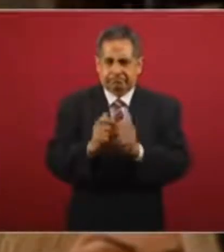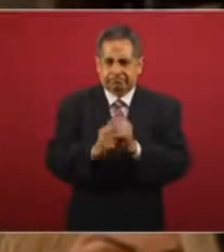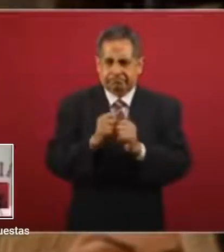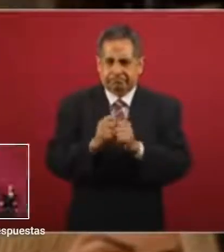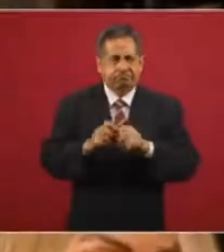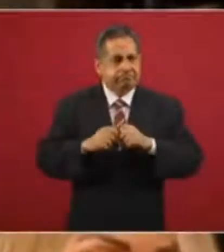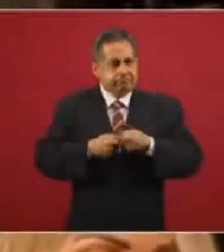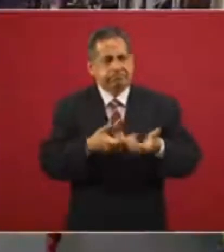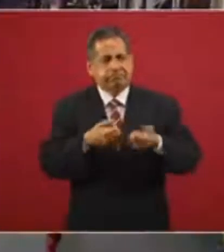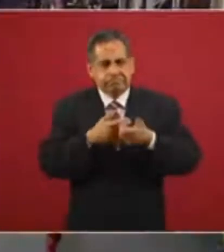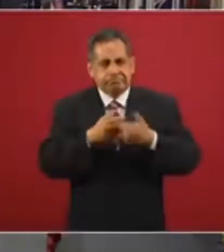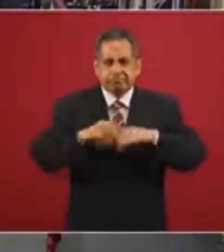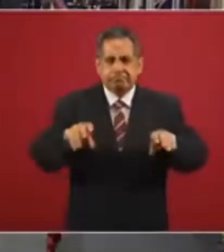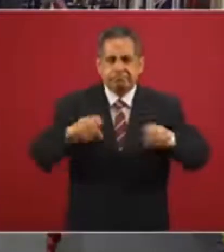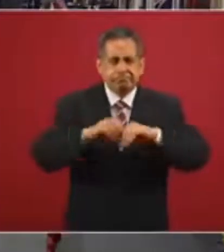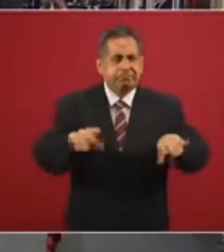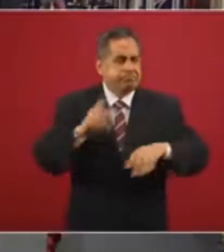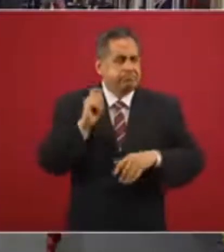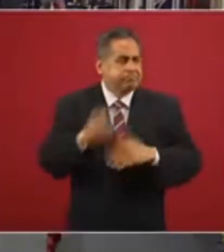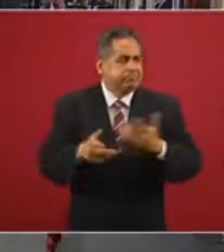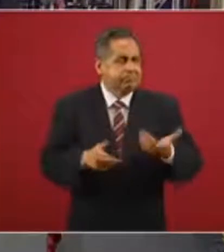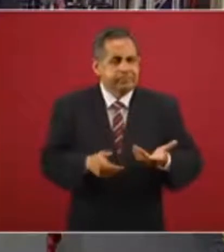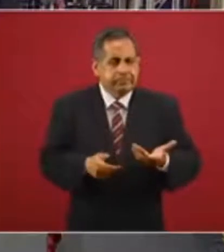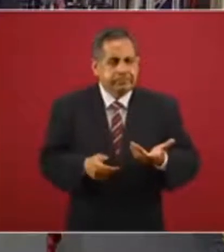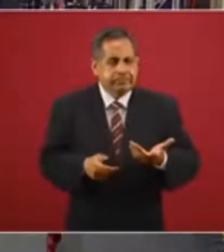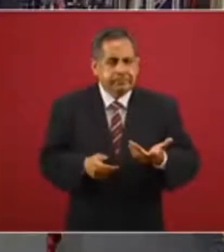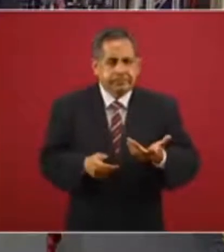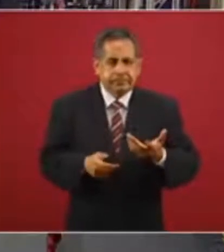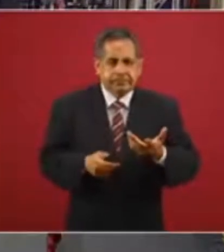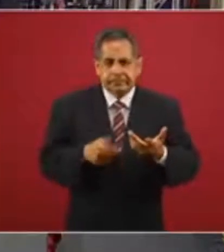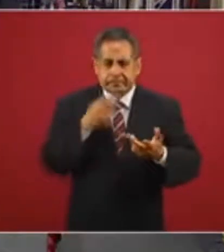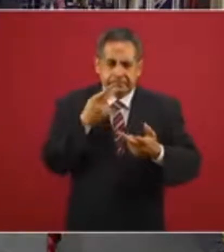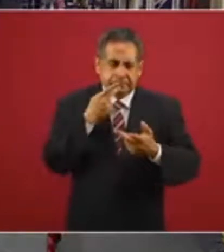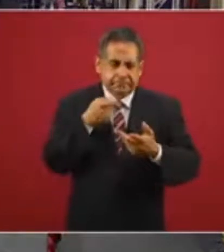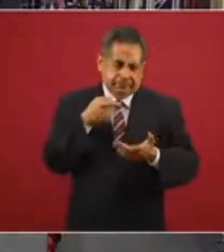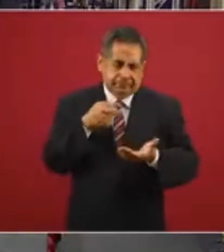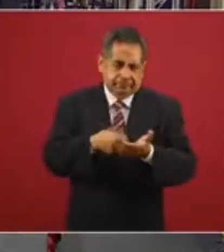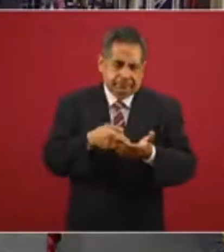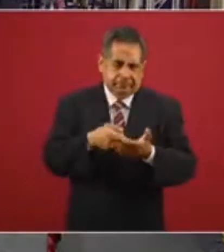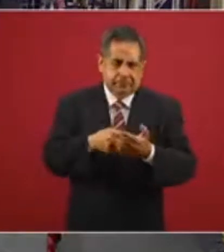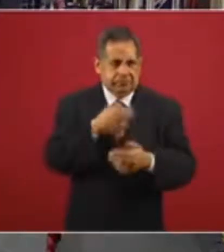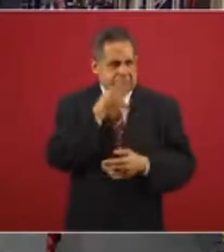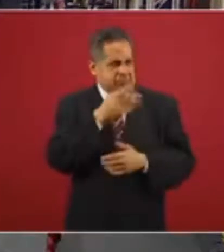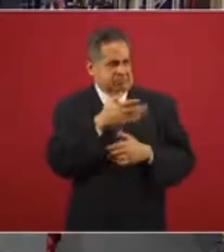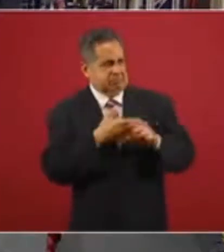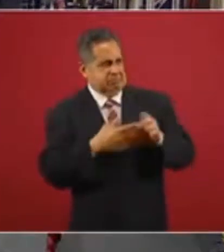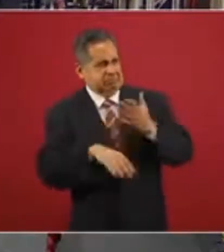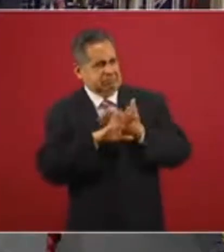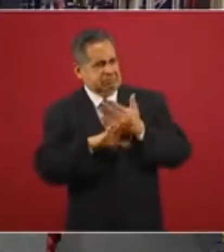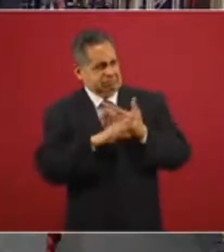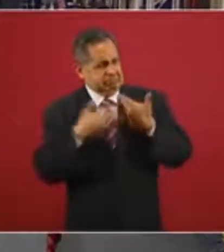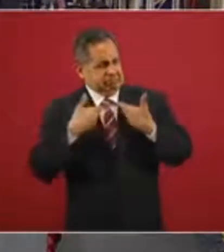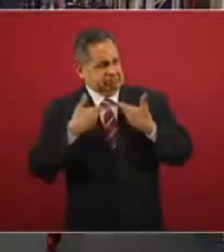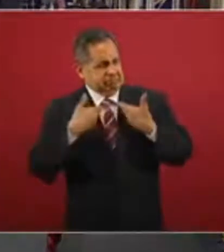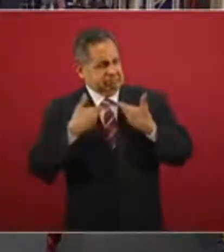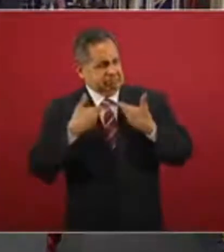estado expresándose, pues en torno a pues un ataque permanente, ¿no?, a su